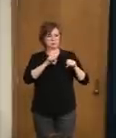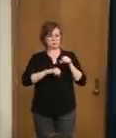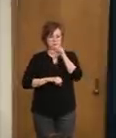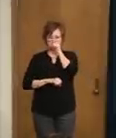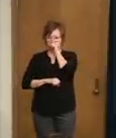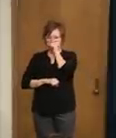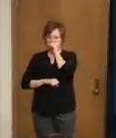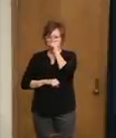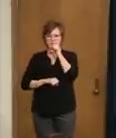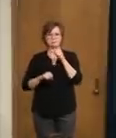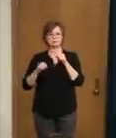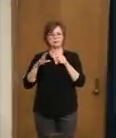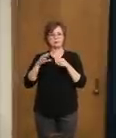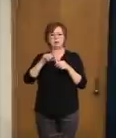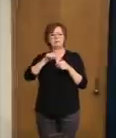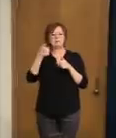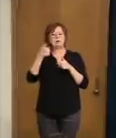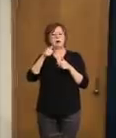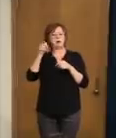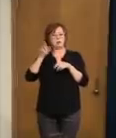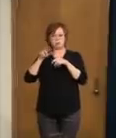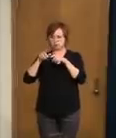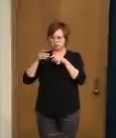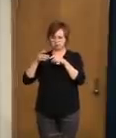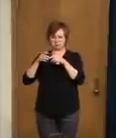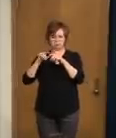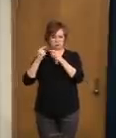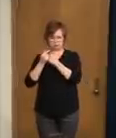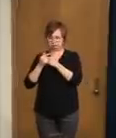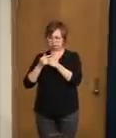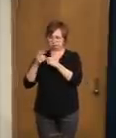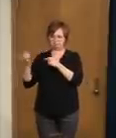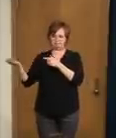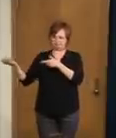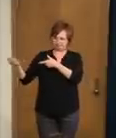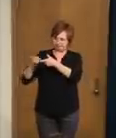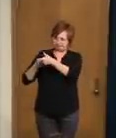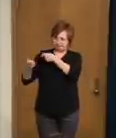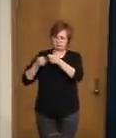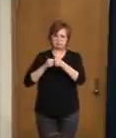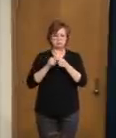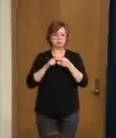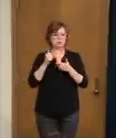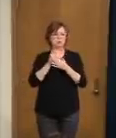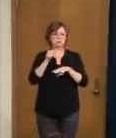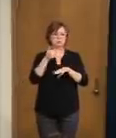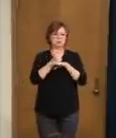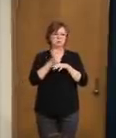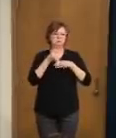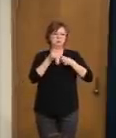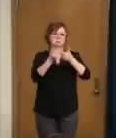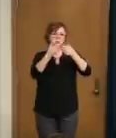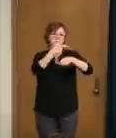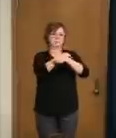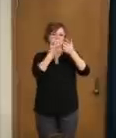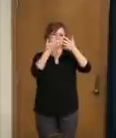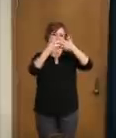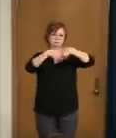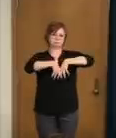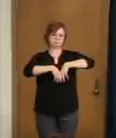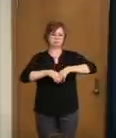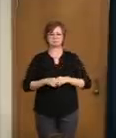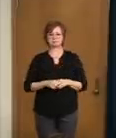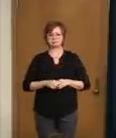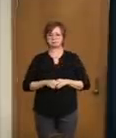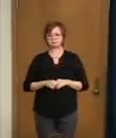external resources to really bring all resources to bear as part of this strategy. We're continuing to support